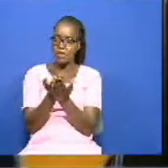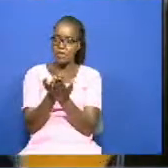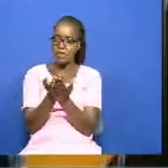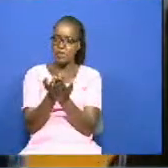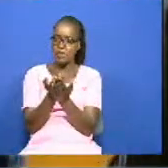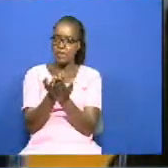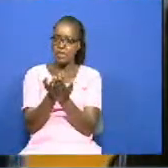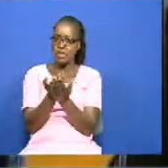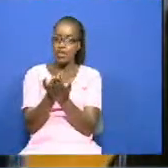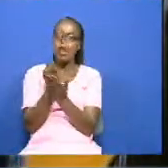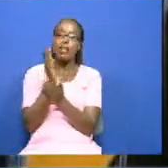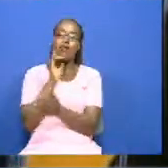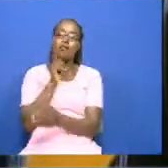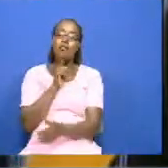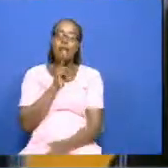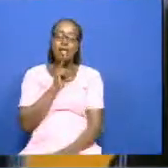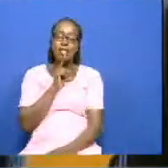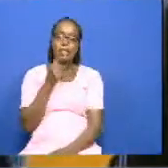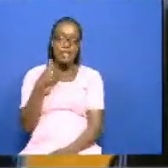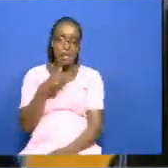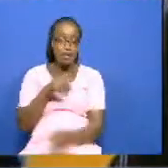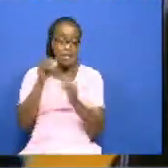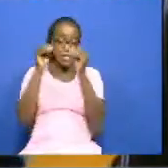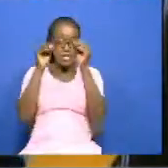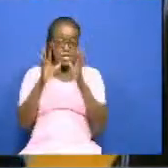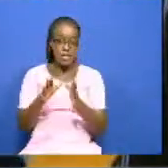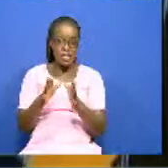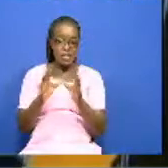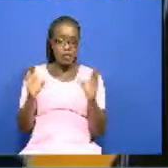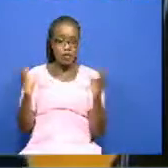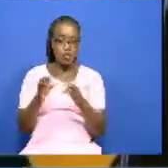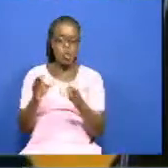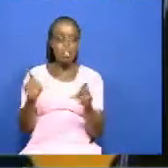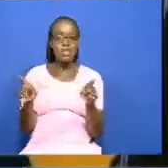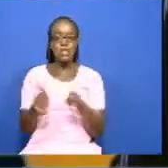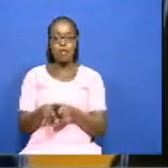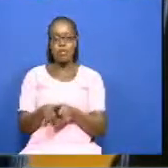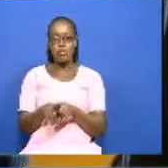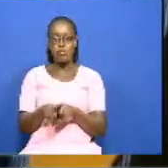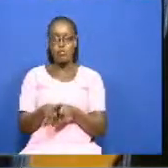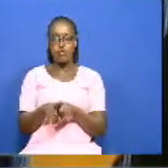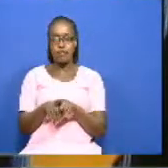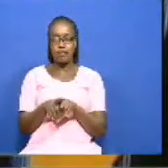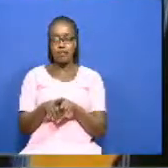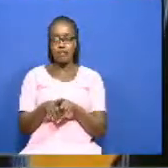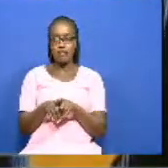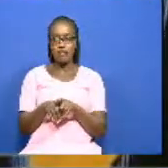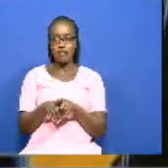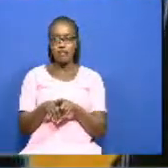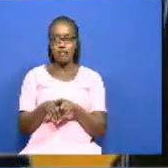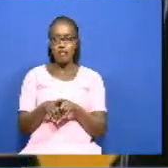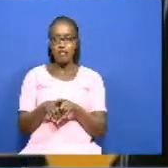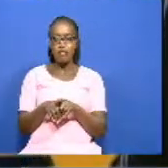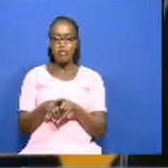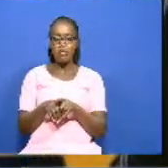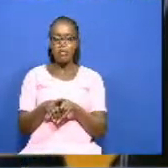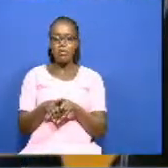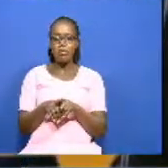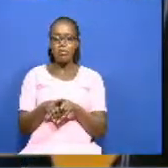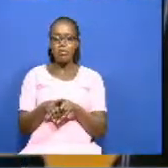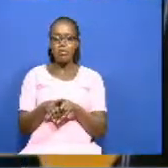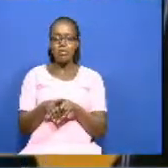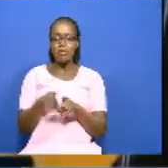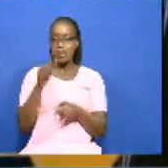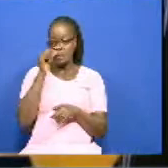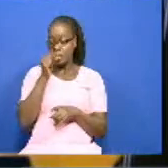with our parents and even teachers and our communities. I was at Nyeri